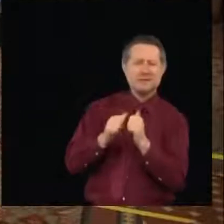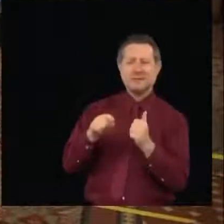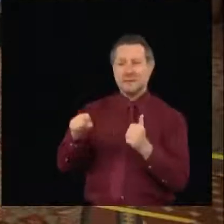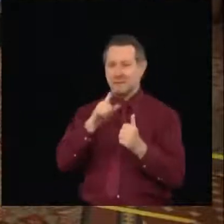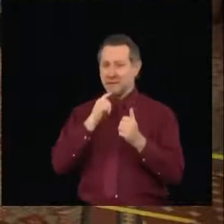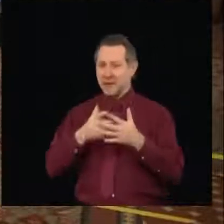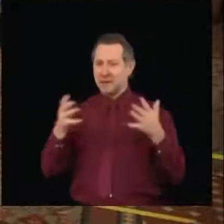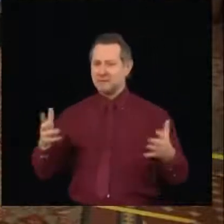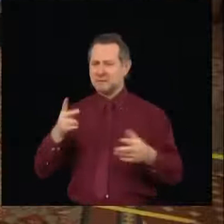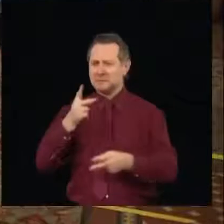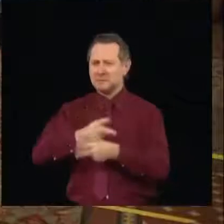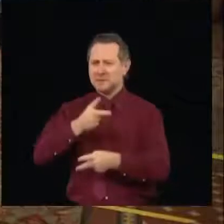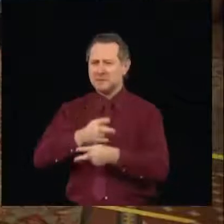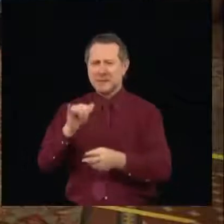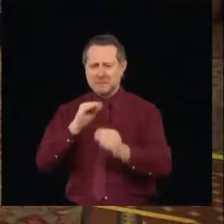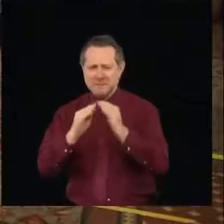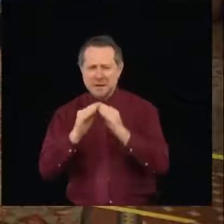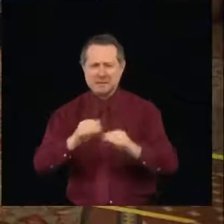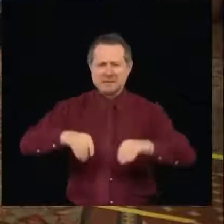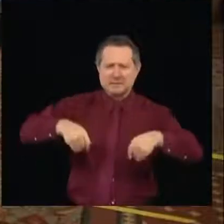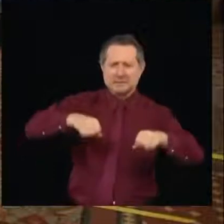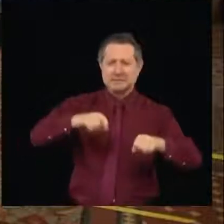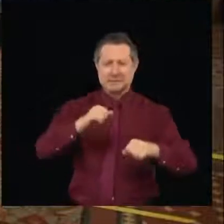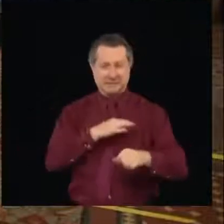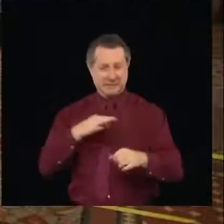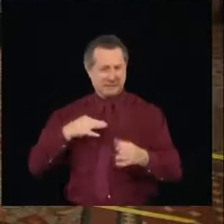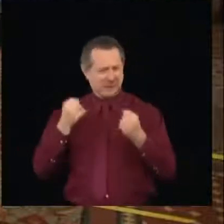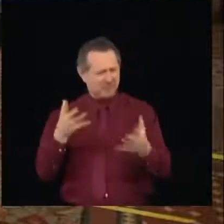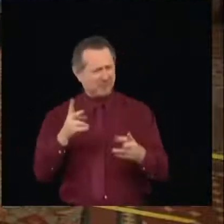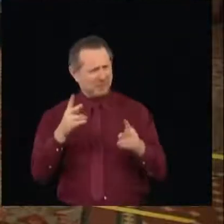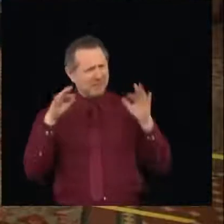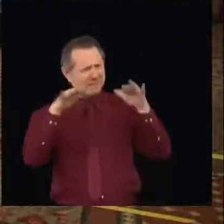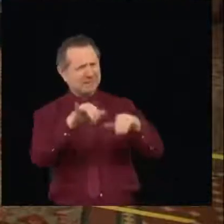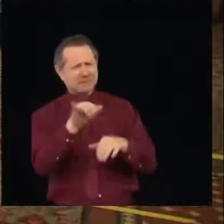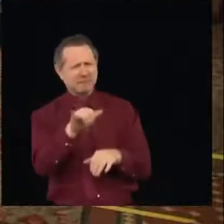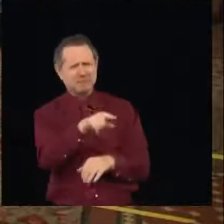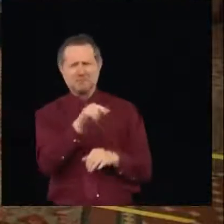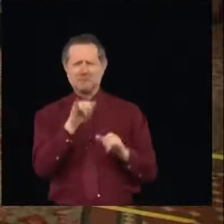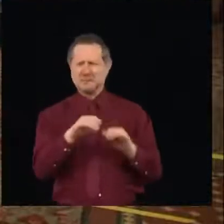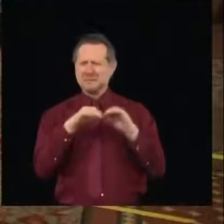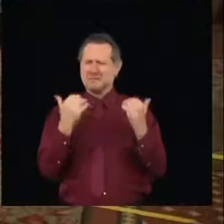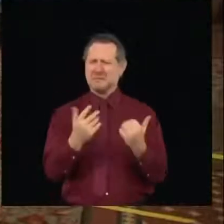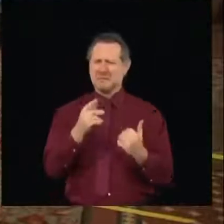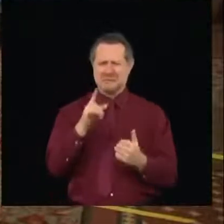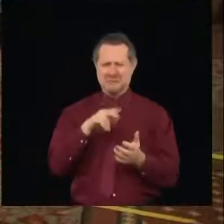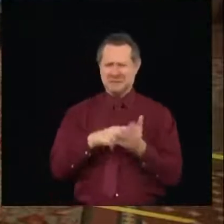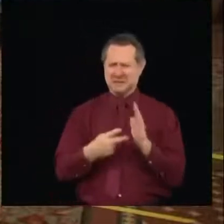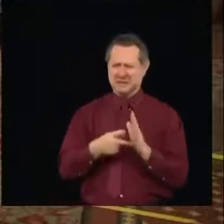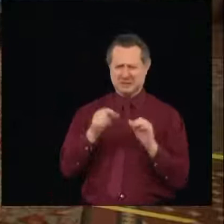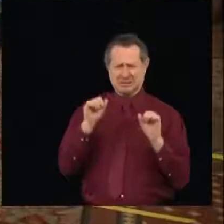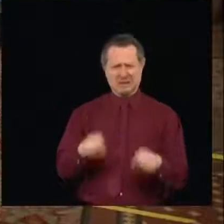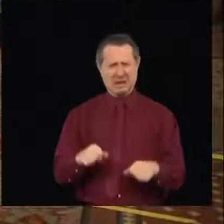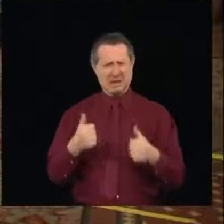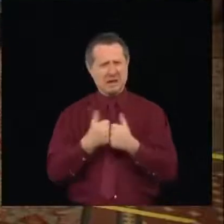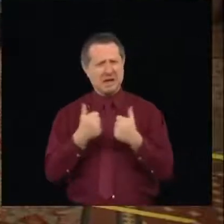there's support staff. I mean, can you allow games in these empty stadiums and still account for